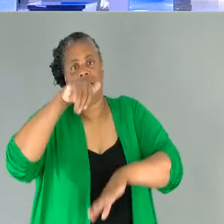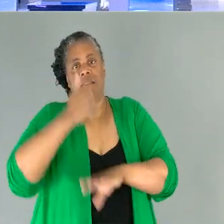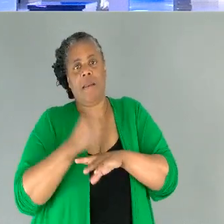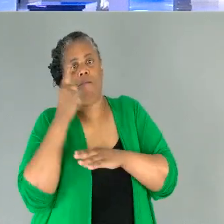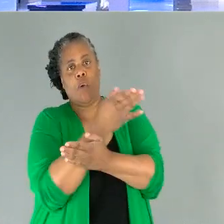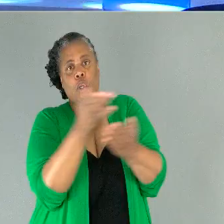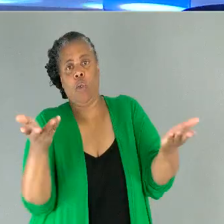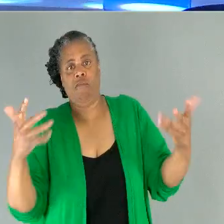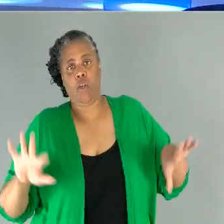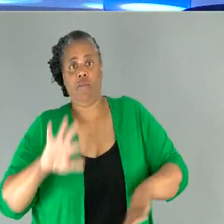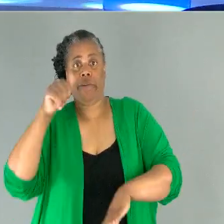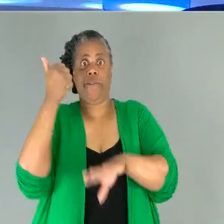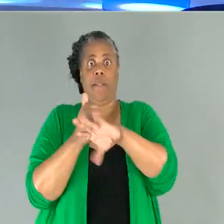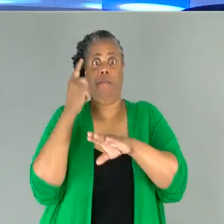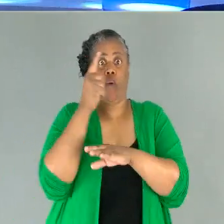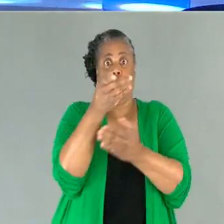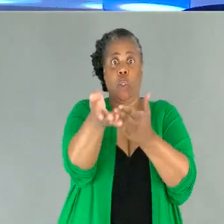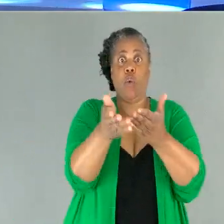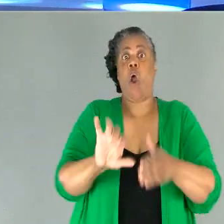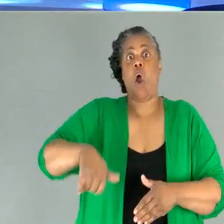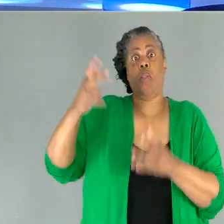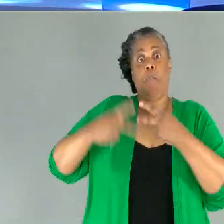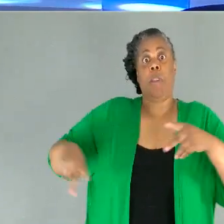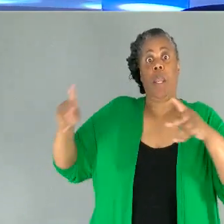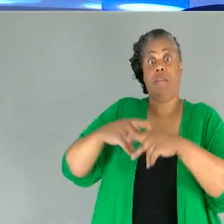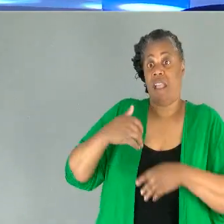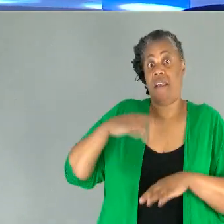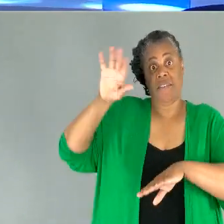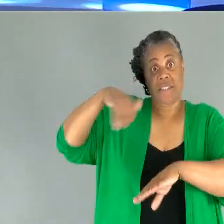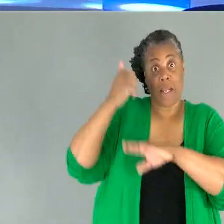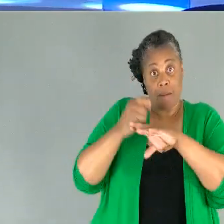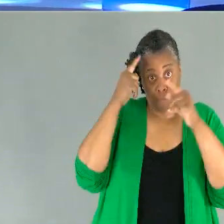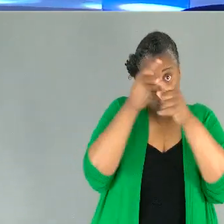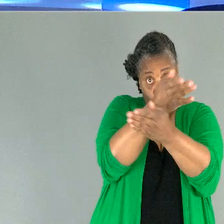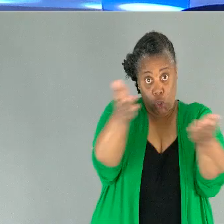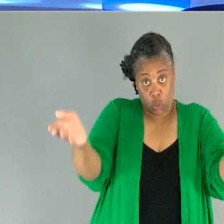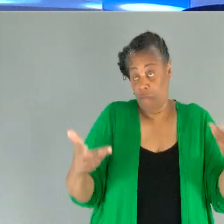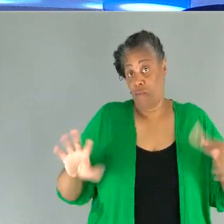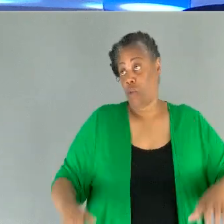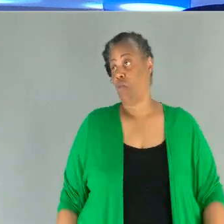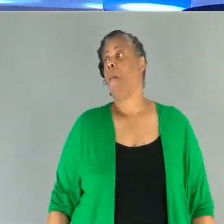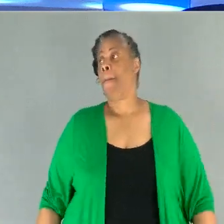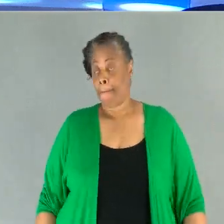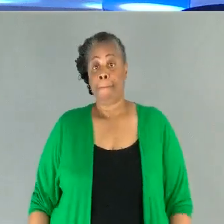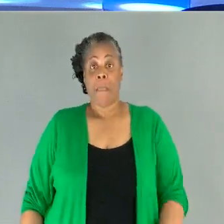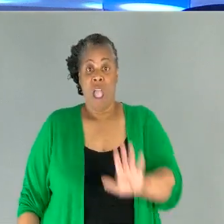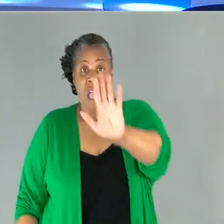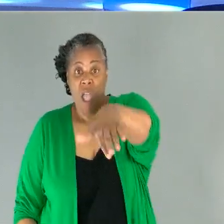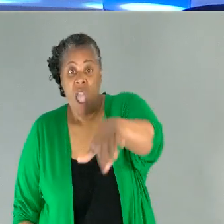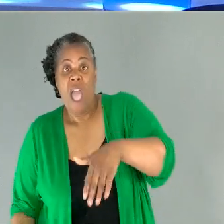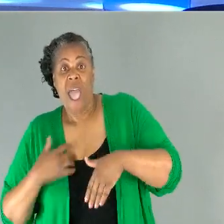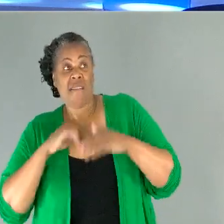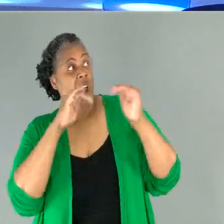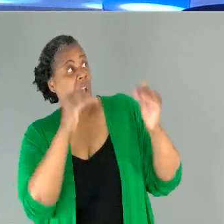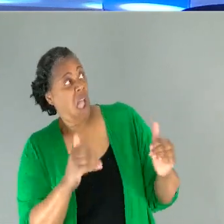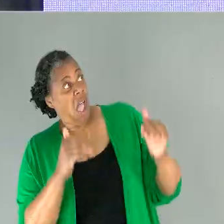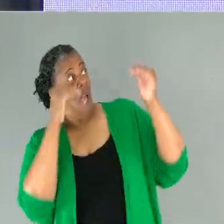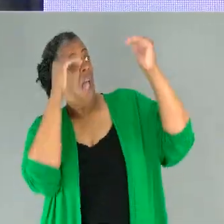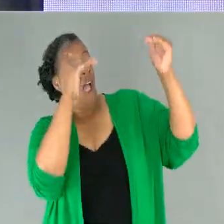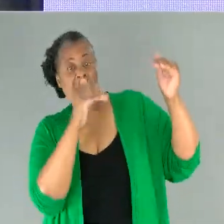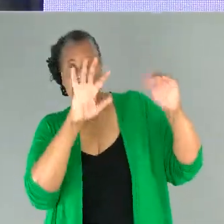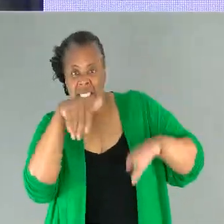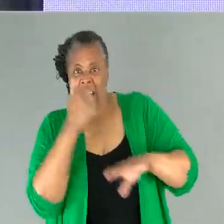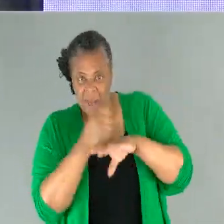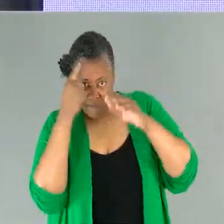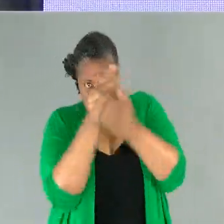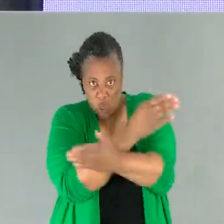for you. There's another place that God has prepared for you. There's another dimension that God